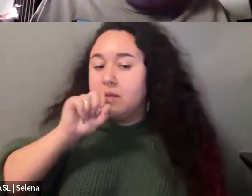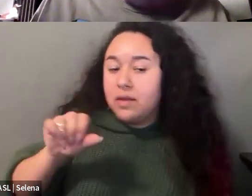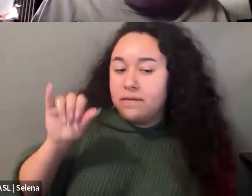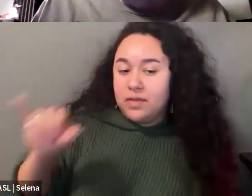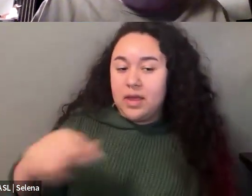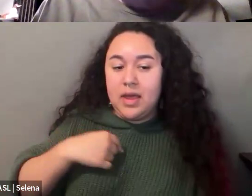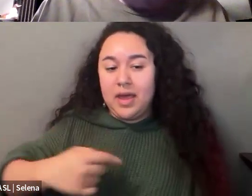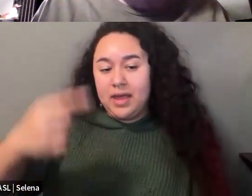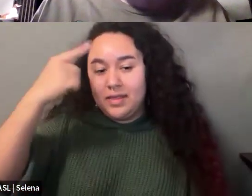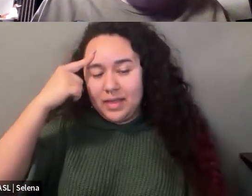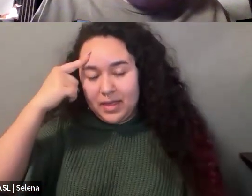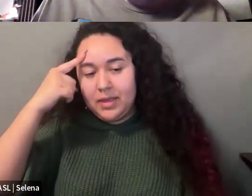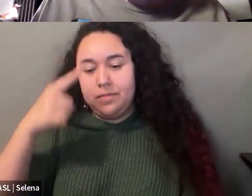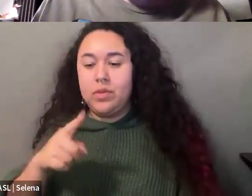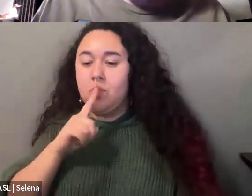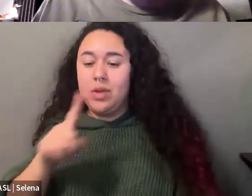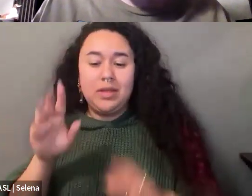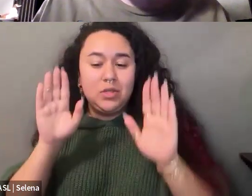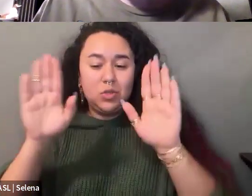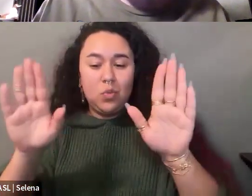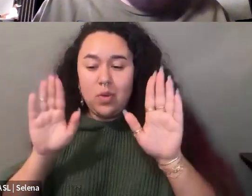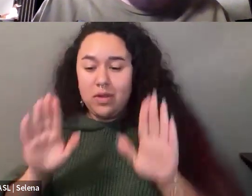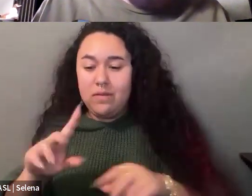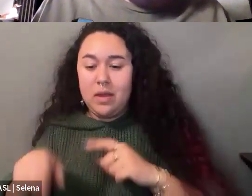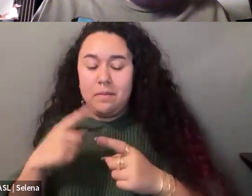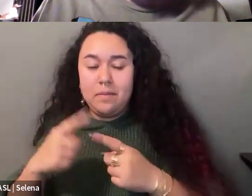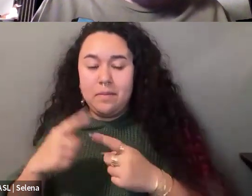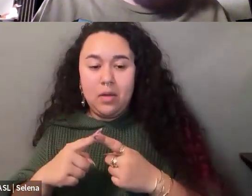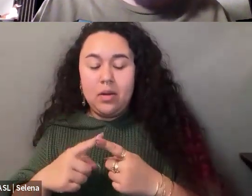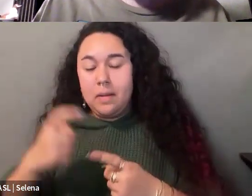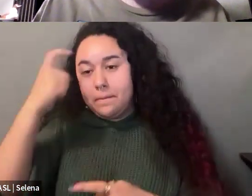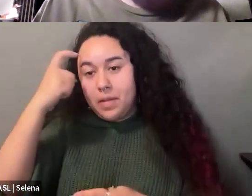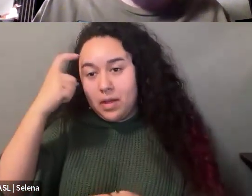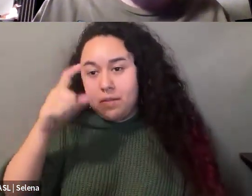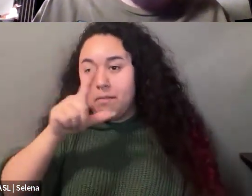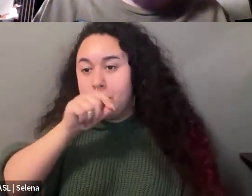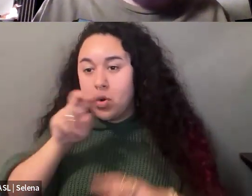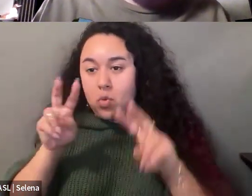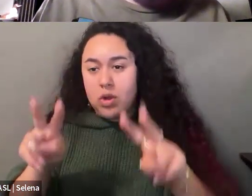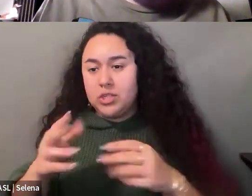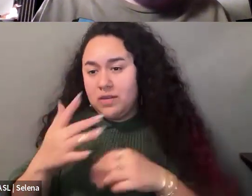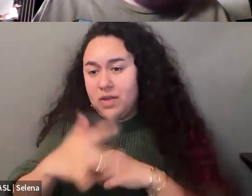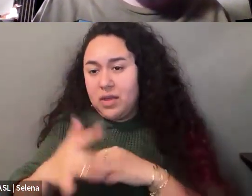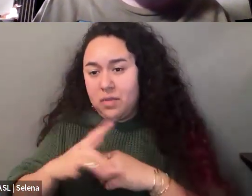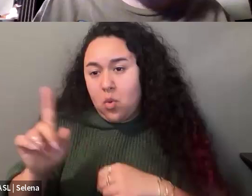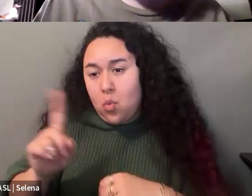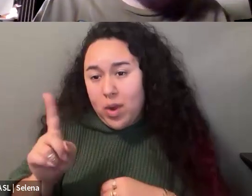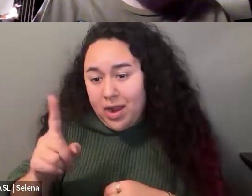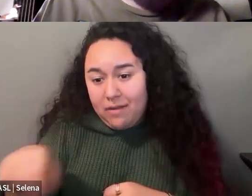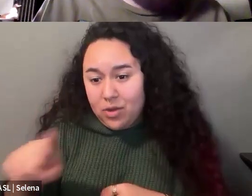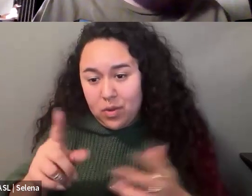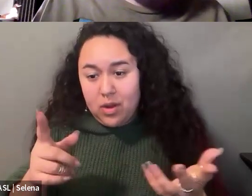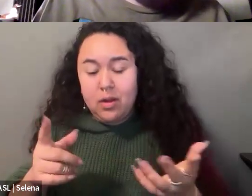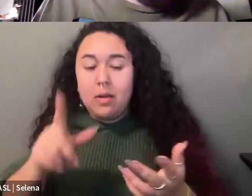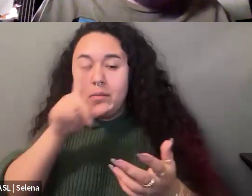think one of the things that is really terrific about mindful birding is it is available to you wherever you are.